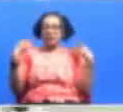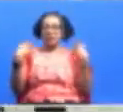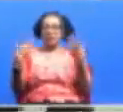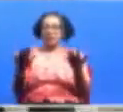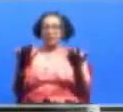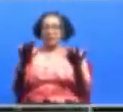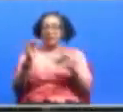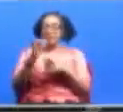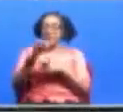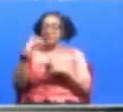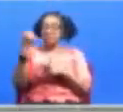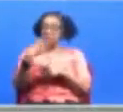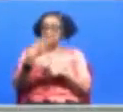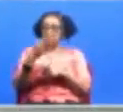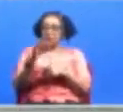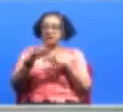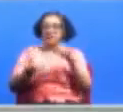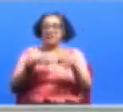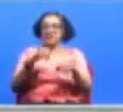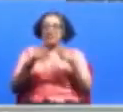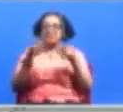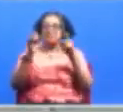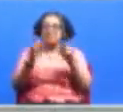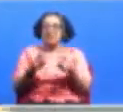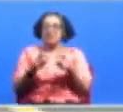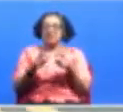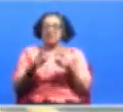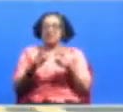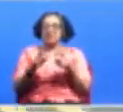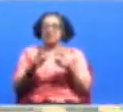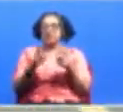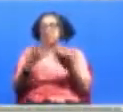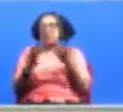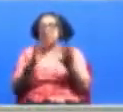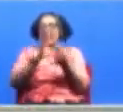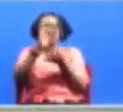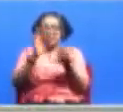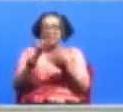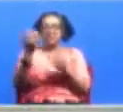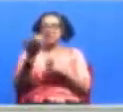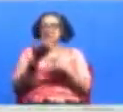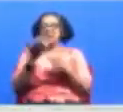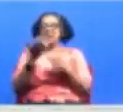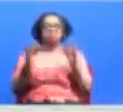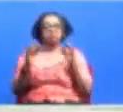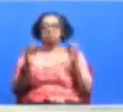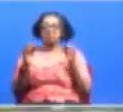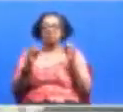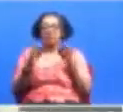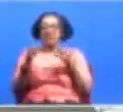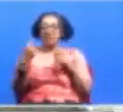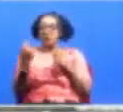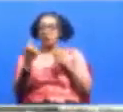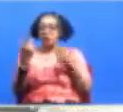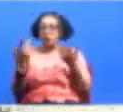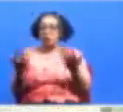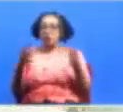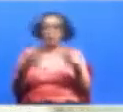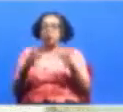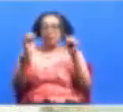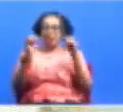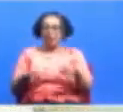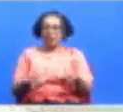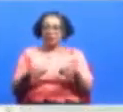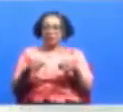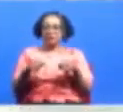of cycling. You don't need to go to a particular stadium. Even if you're alone or with a group, you can still train,